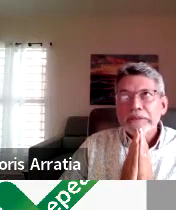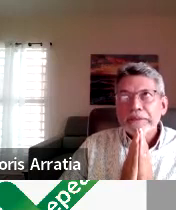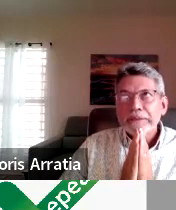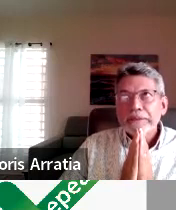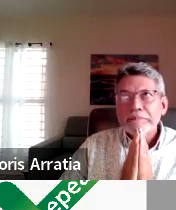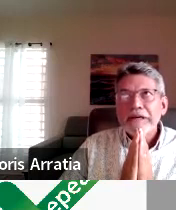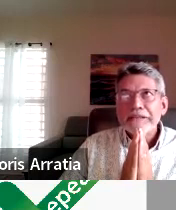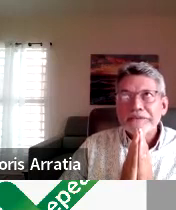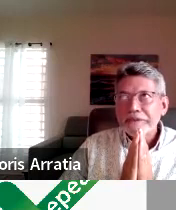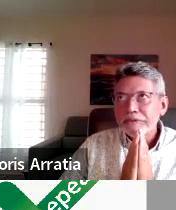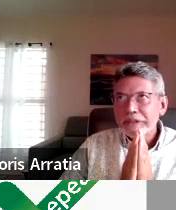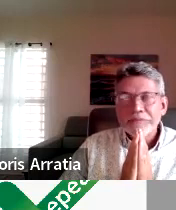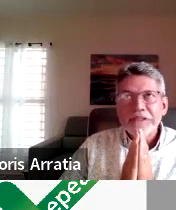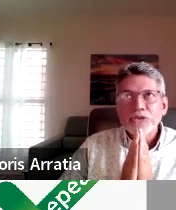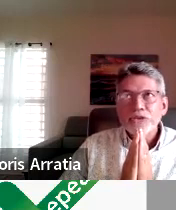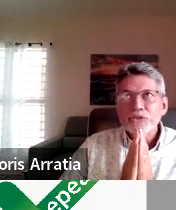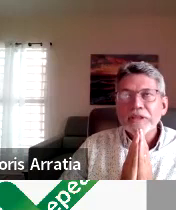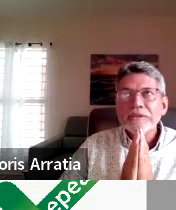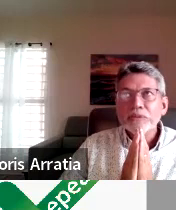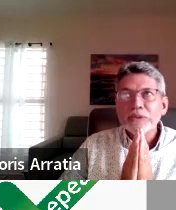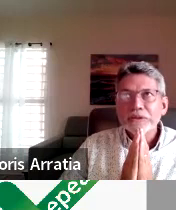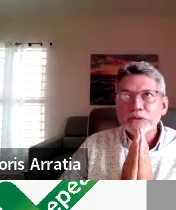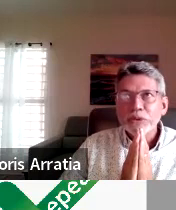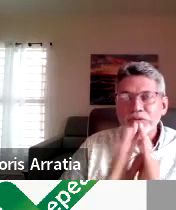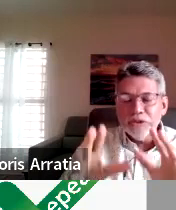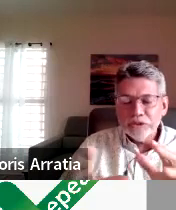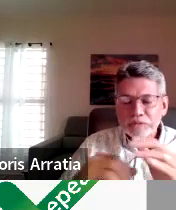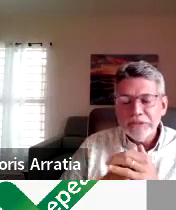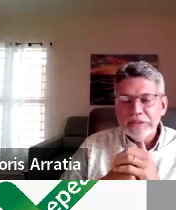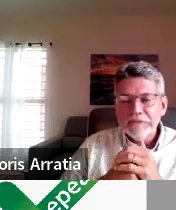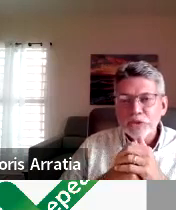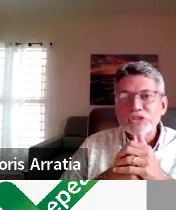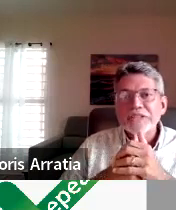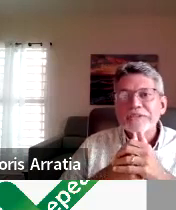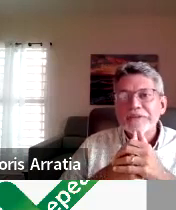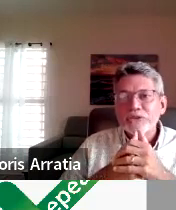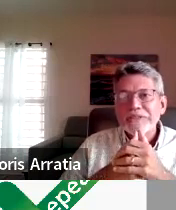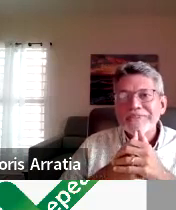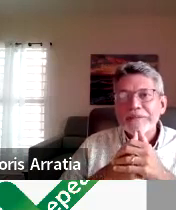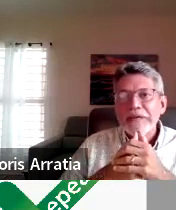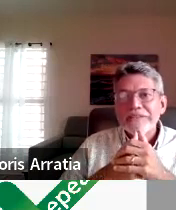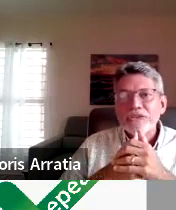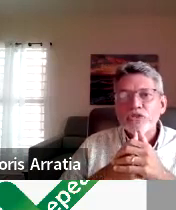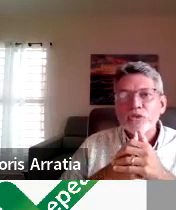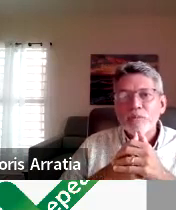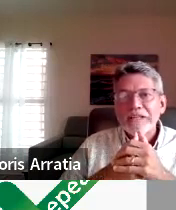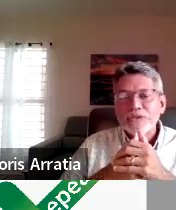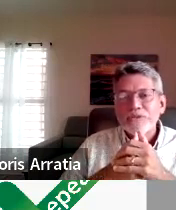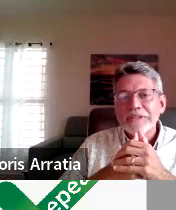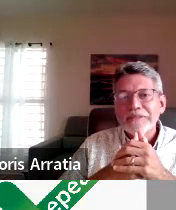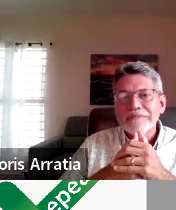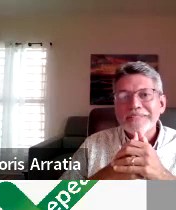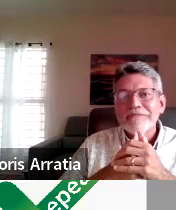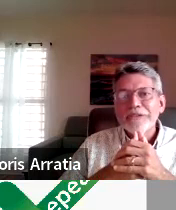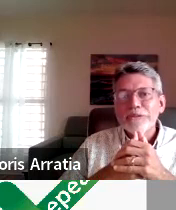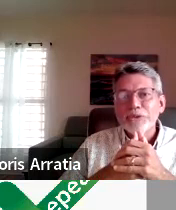some policy recommendations or things that we could explore for this committee or GSA, because GSA manages so much